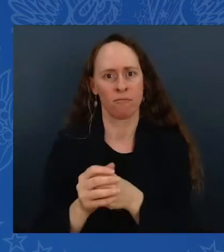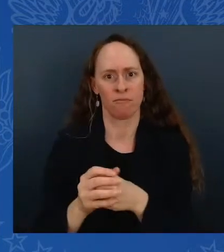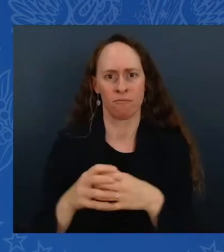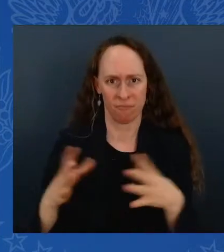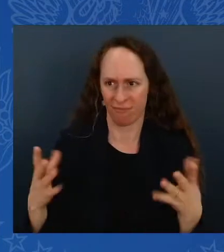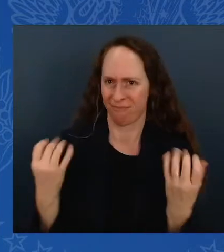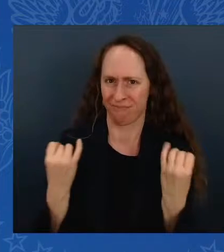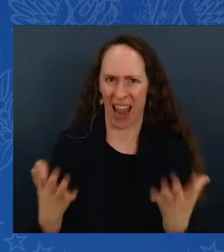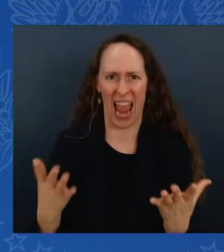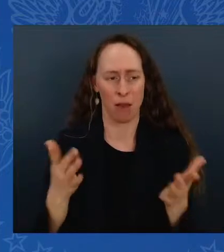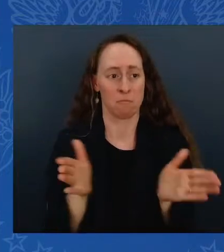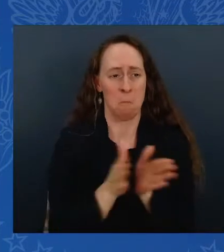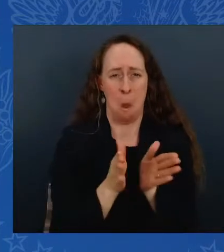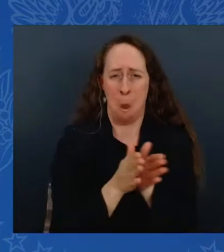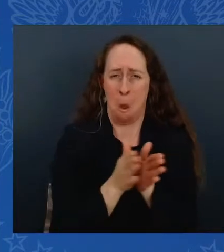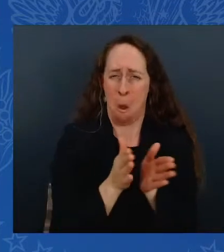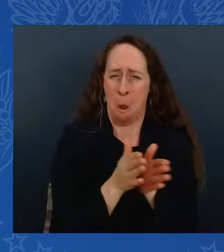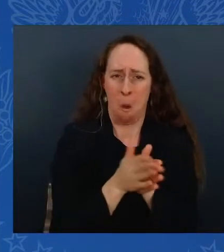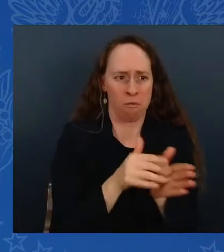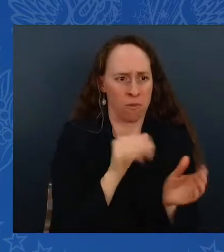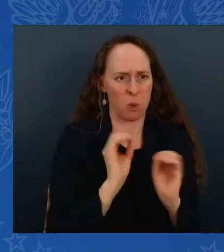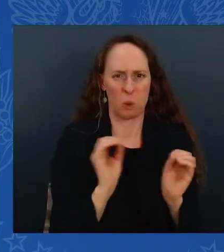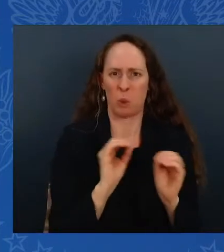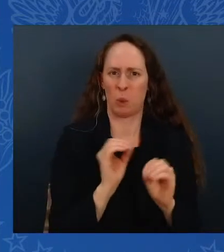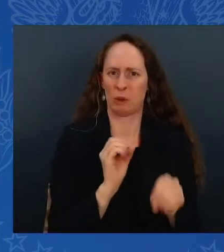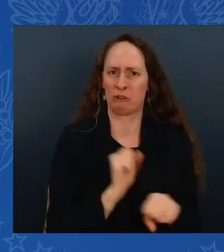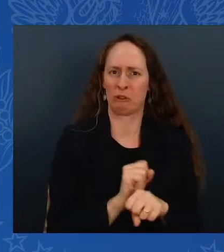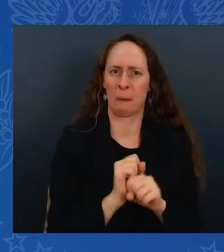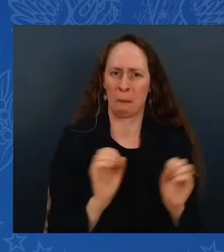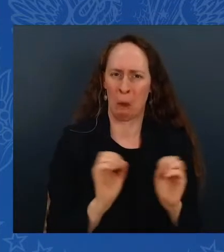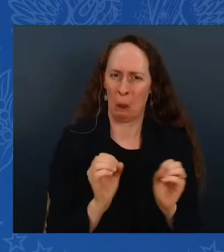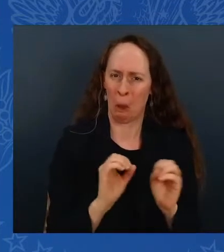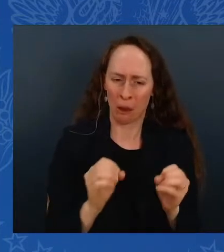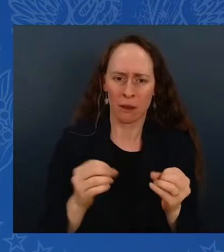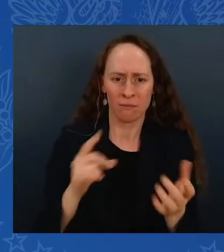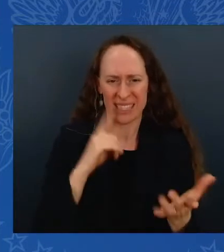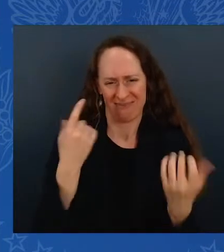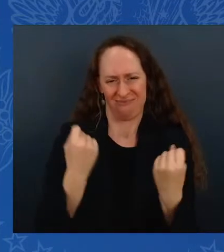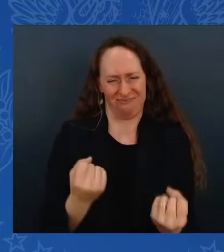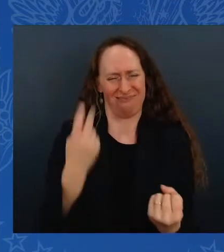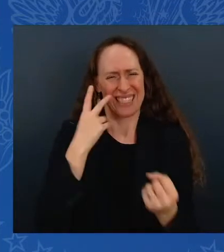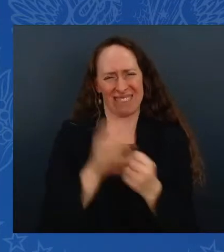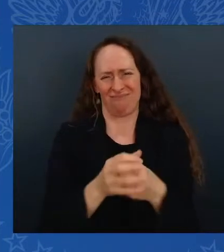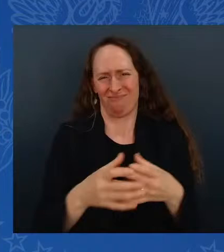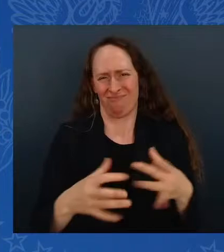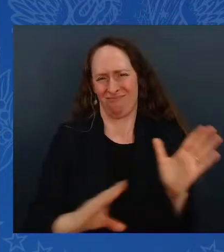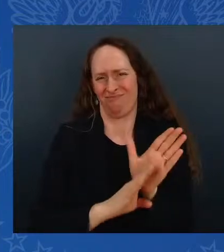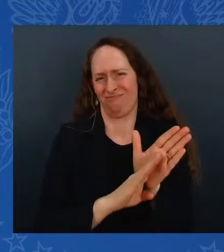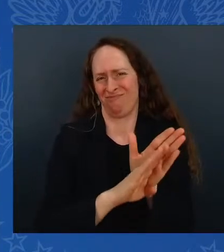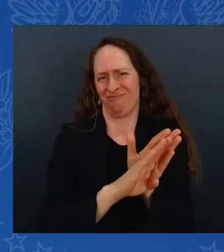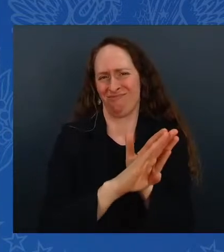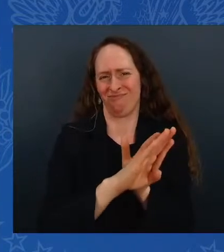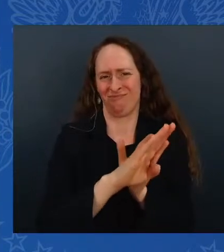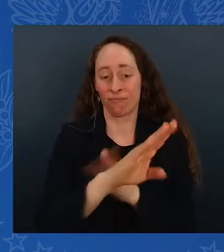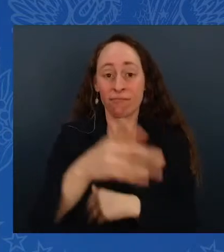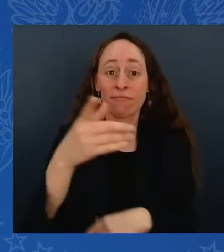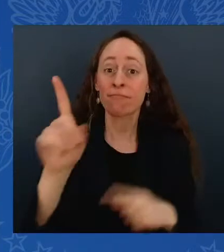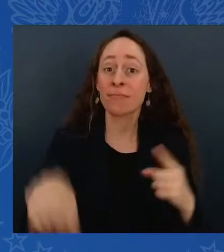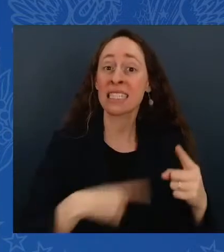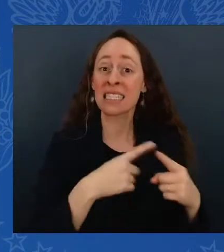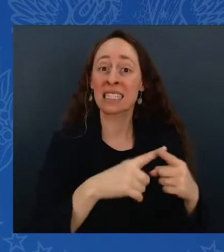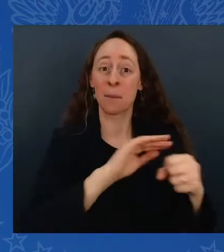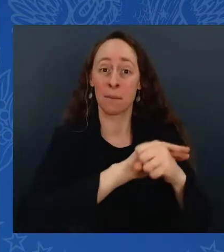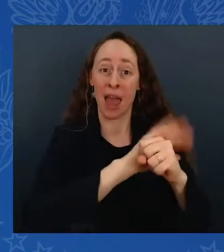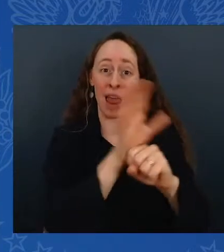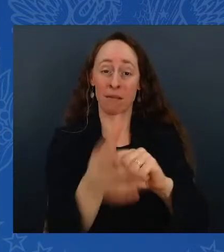a painful one, but it's been the pandemic and the inflation it created, causing enormous